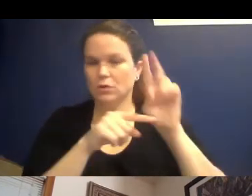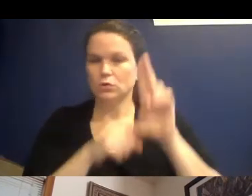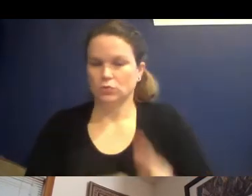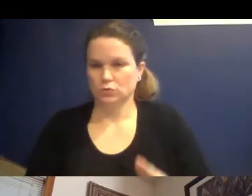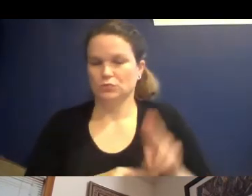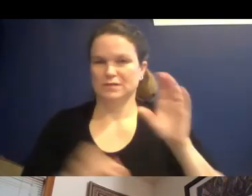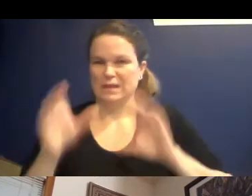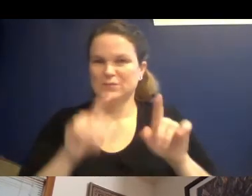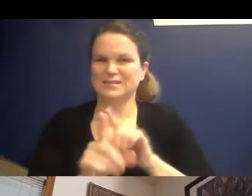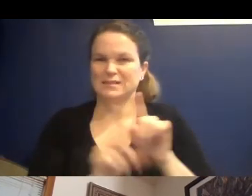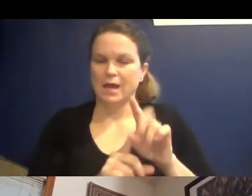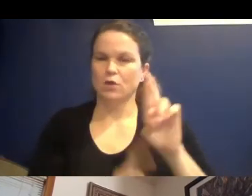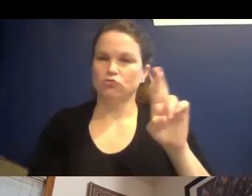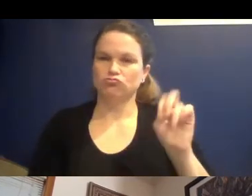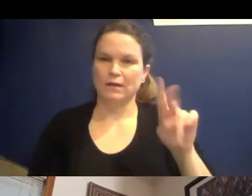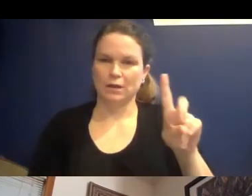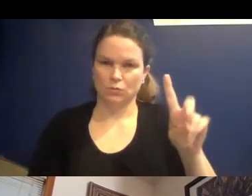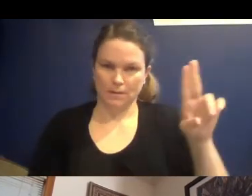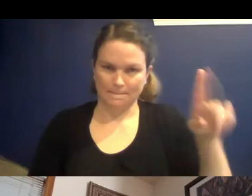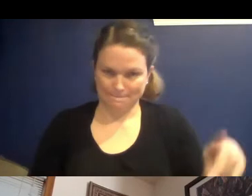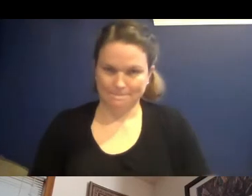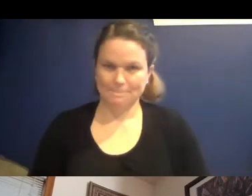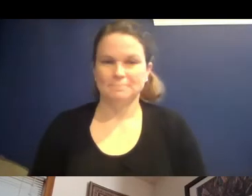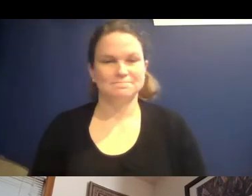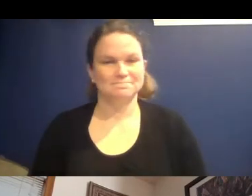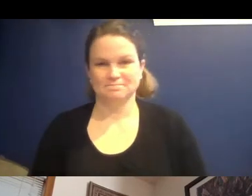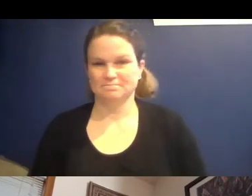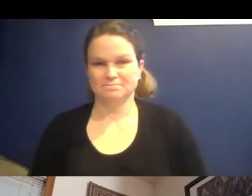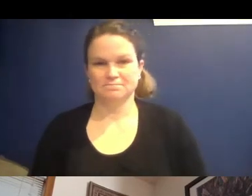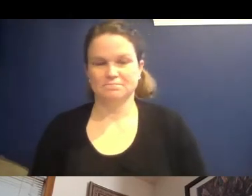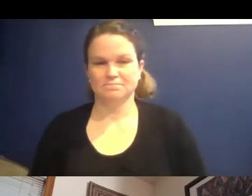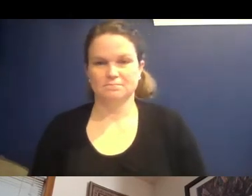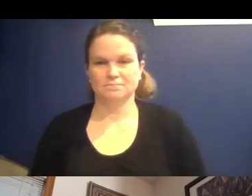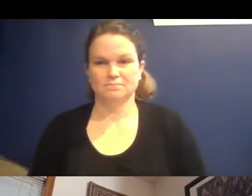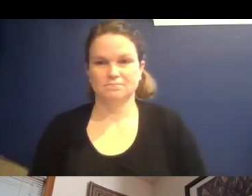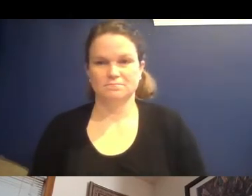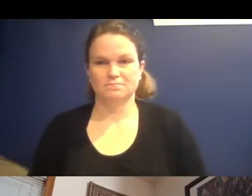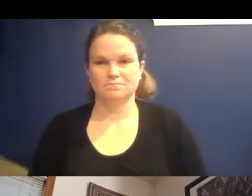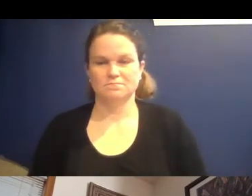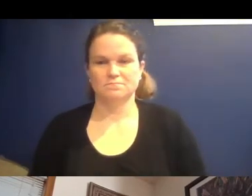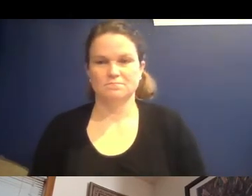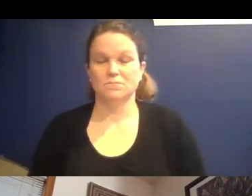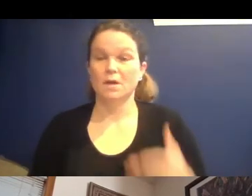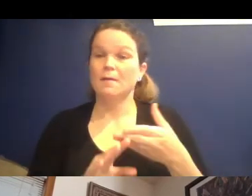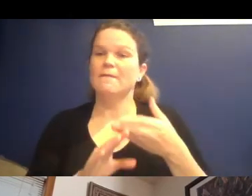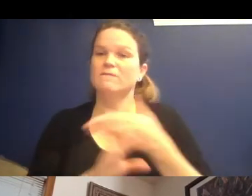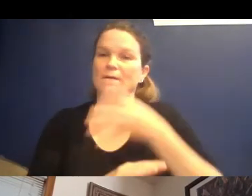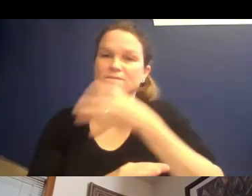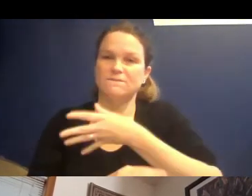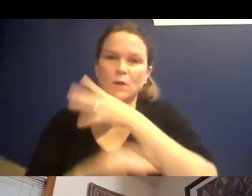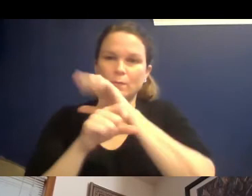such as Roundup, before they had clean weedless farming practices. We used to